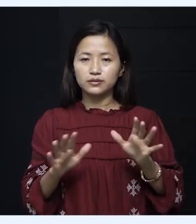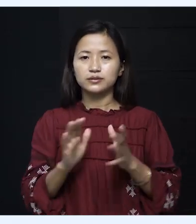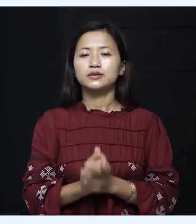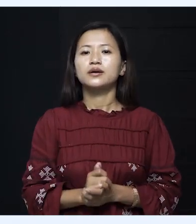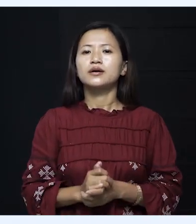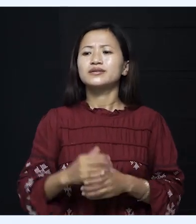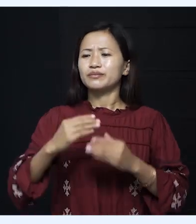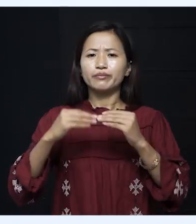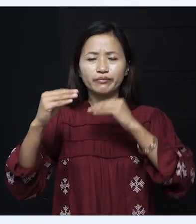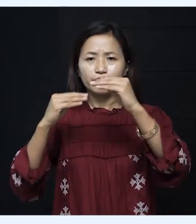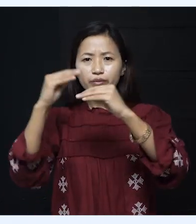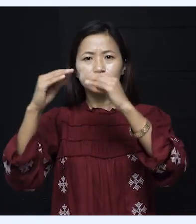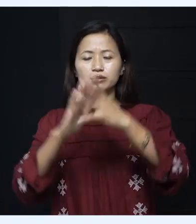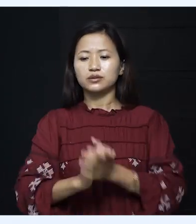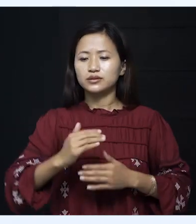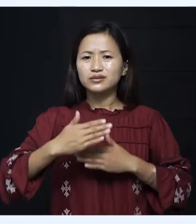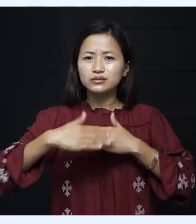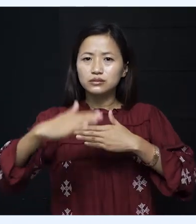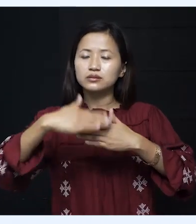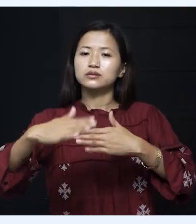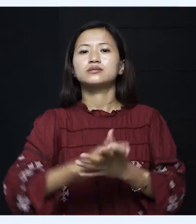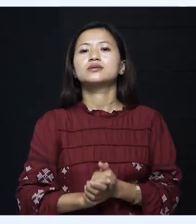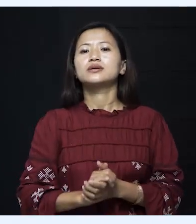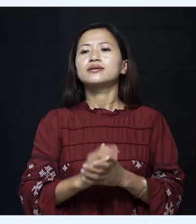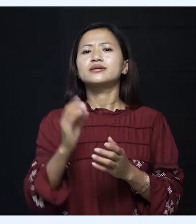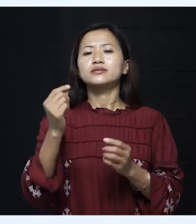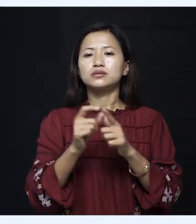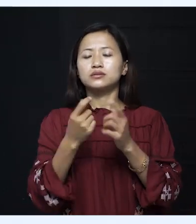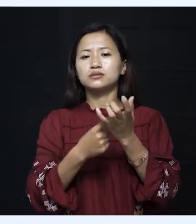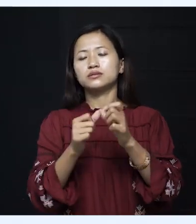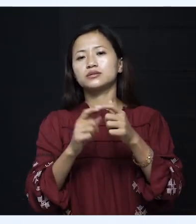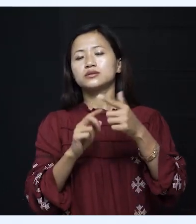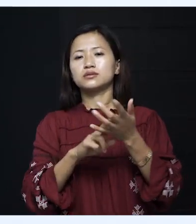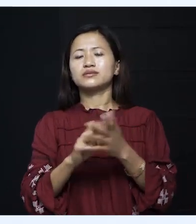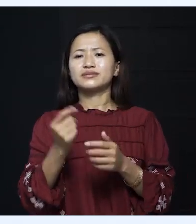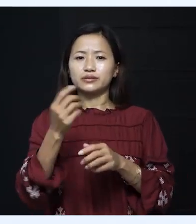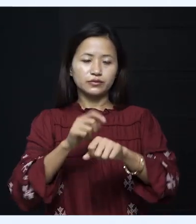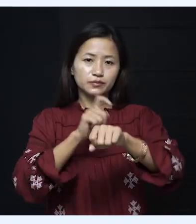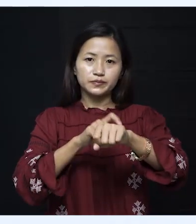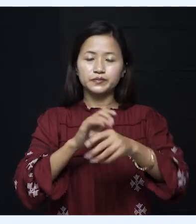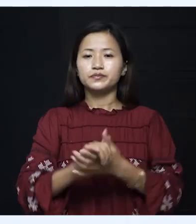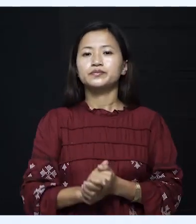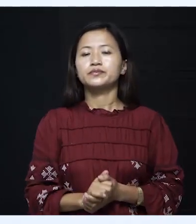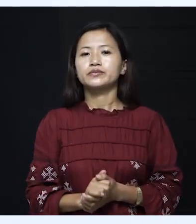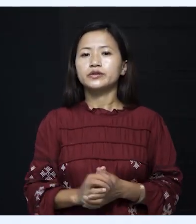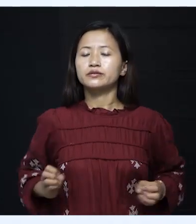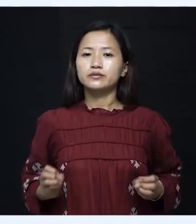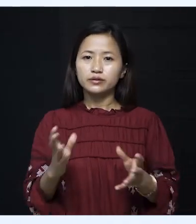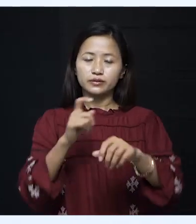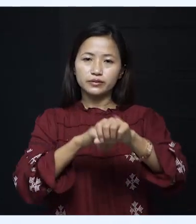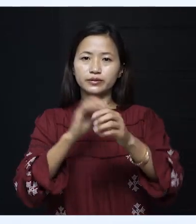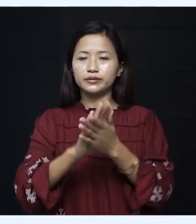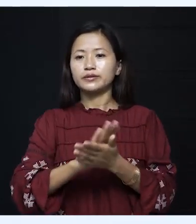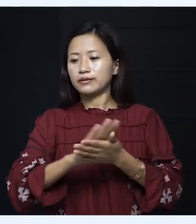in progress or that is likely to continue. So duration, for that matter, for a period of time, starting point having an